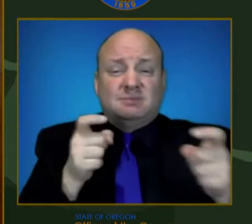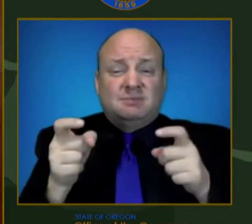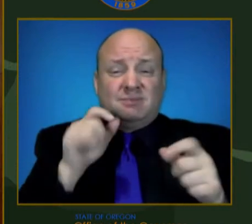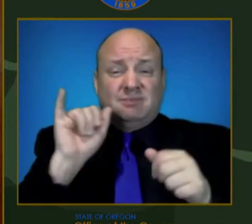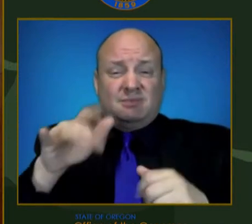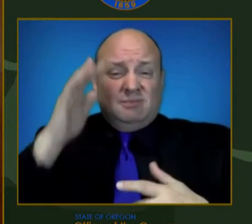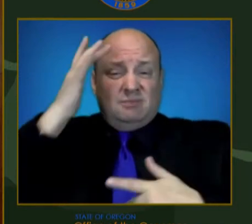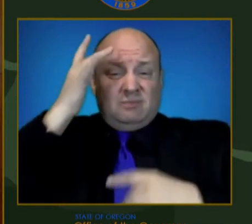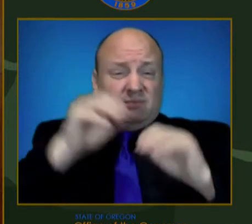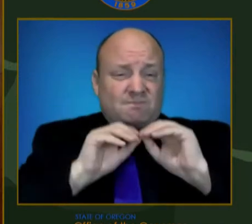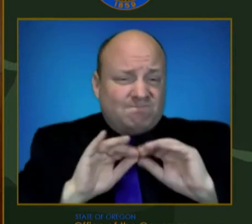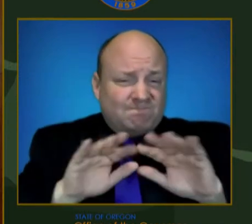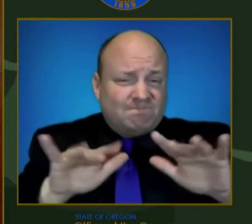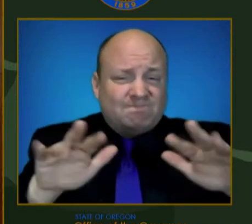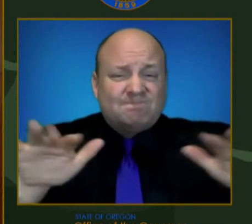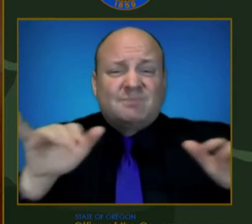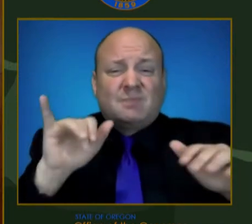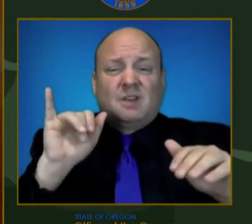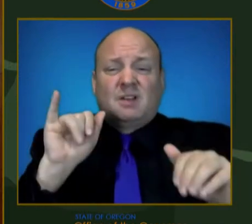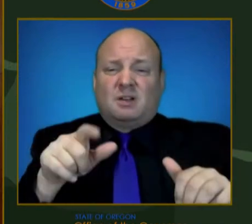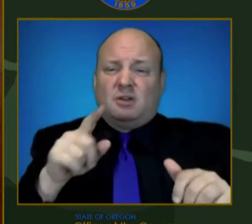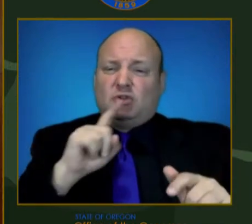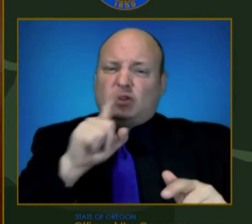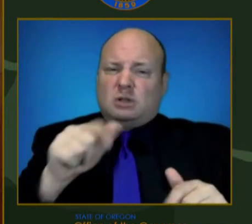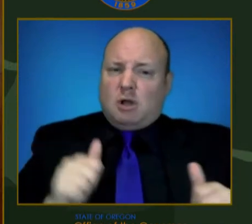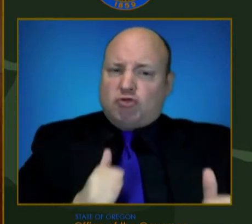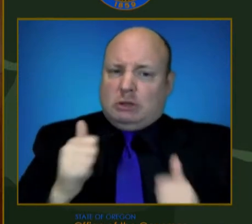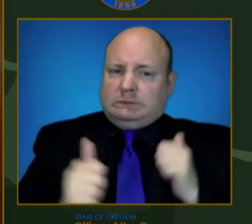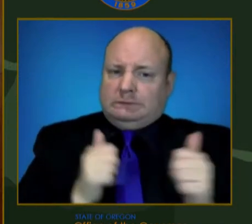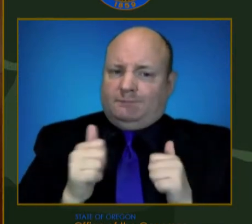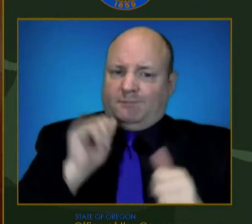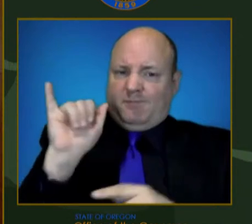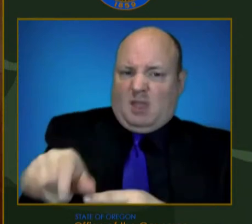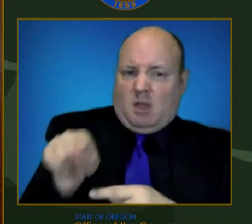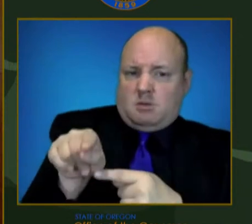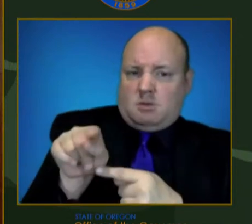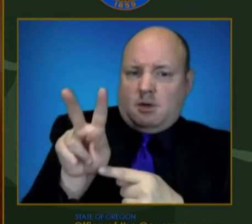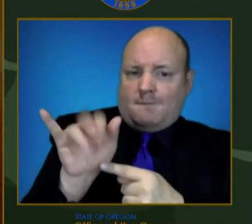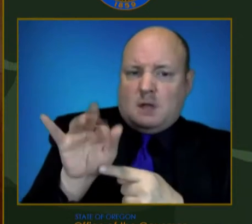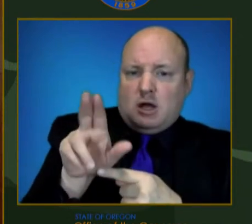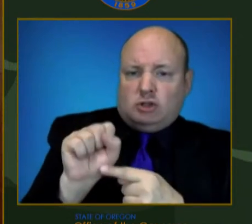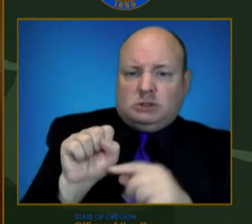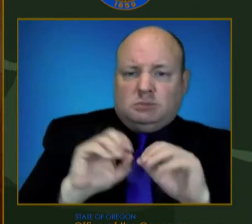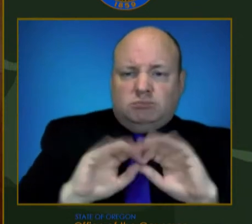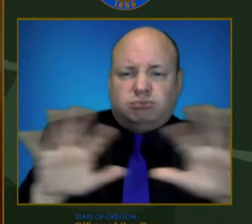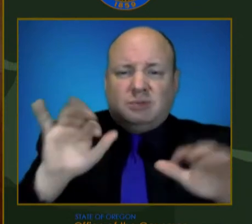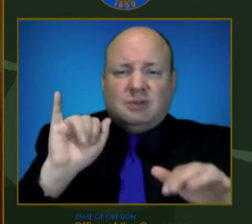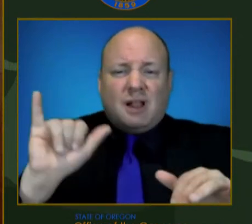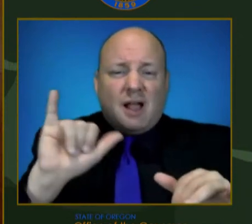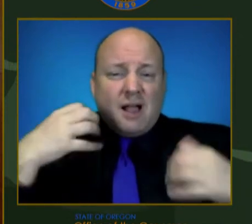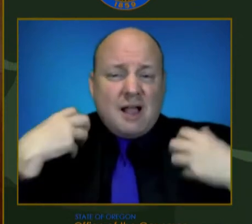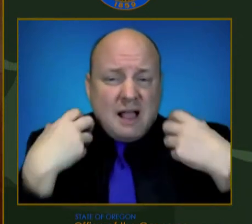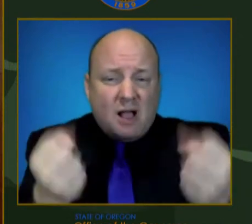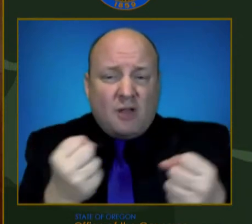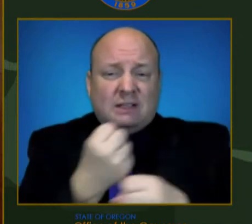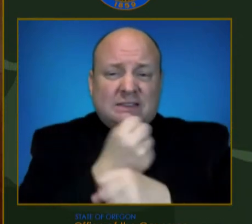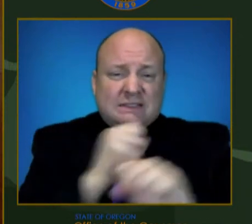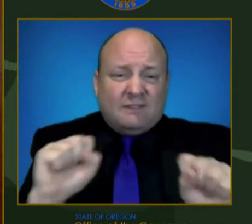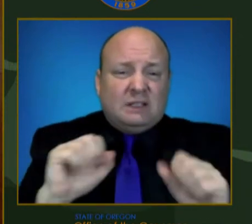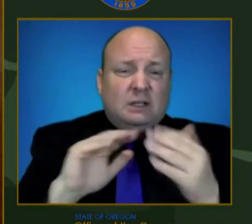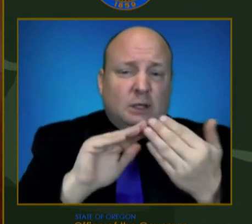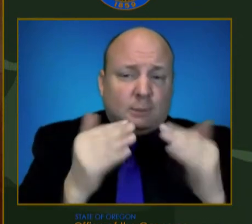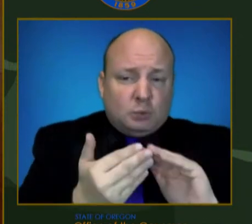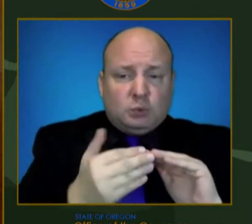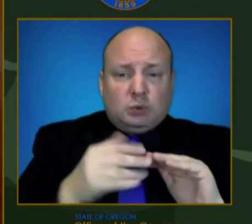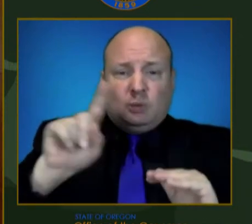has required aggressive and decisive actions to preserve the health and safety of our communities.